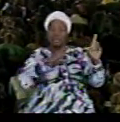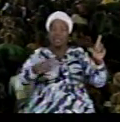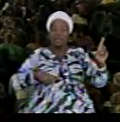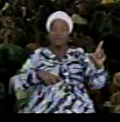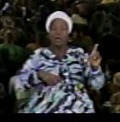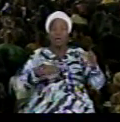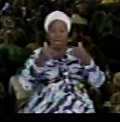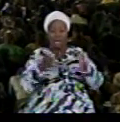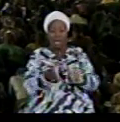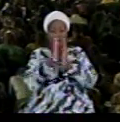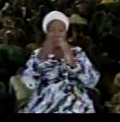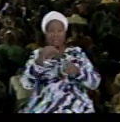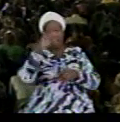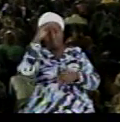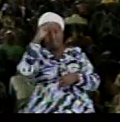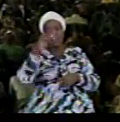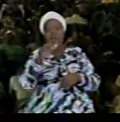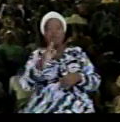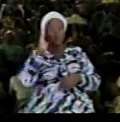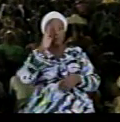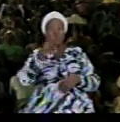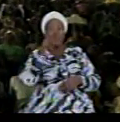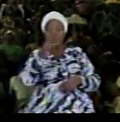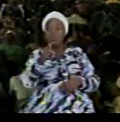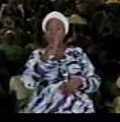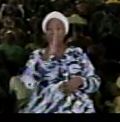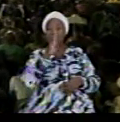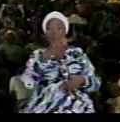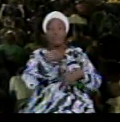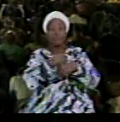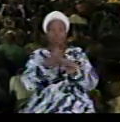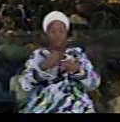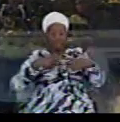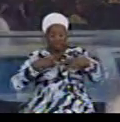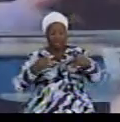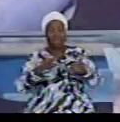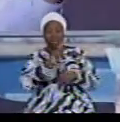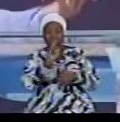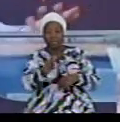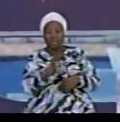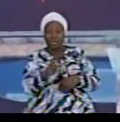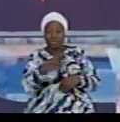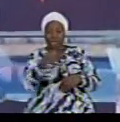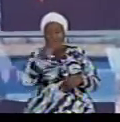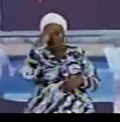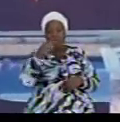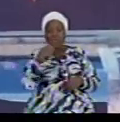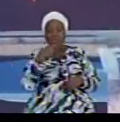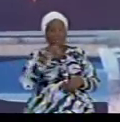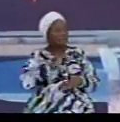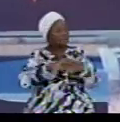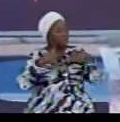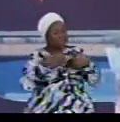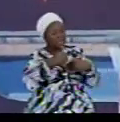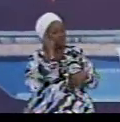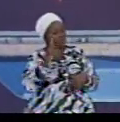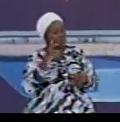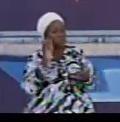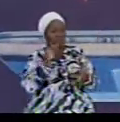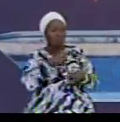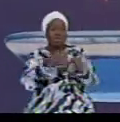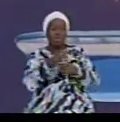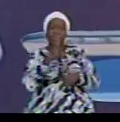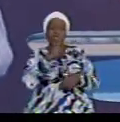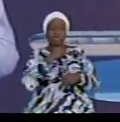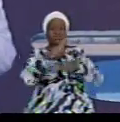asked the man, wilt thou be made whole? And the man said, I don't have anybody when the water